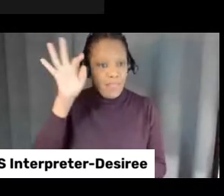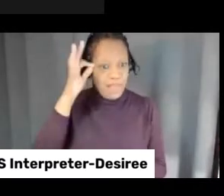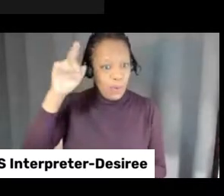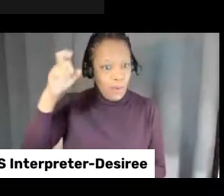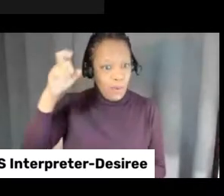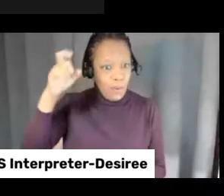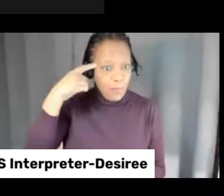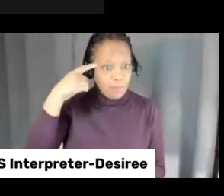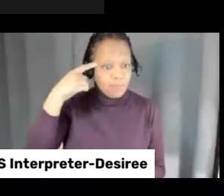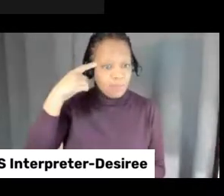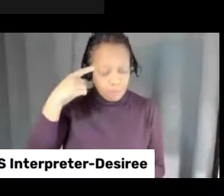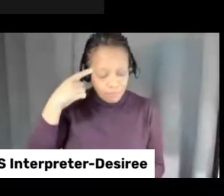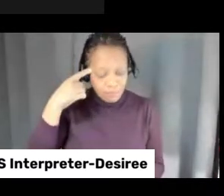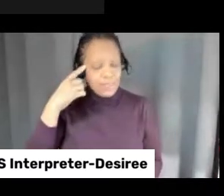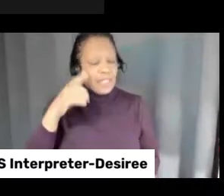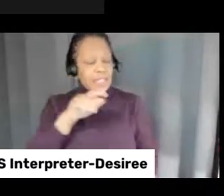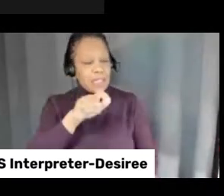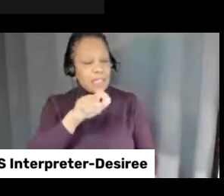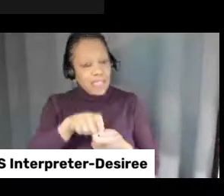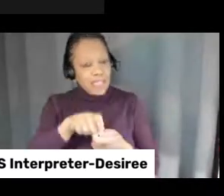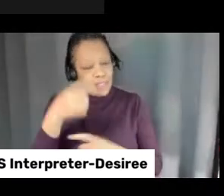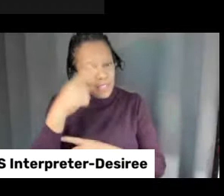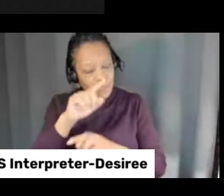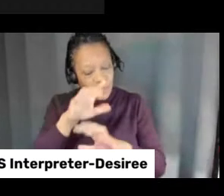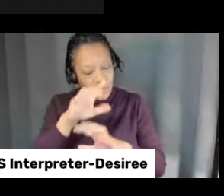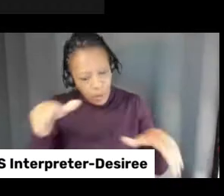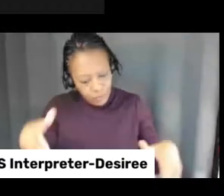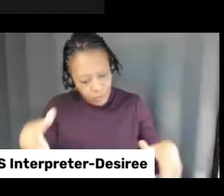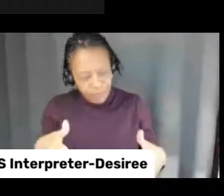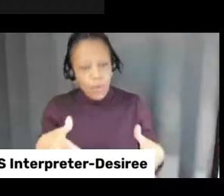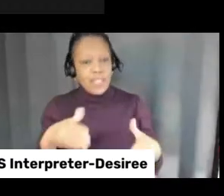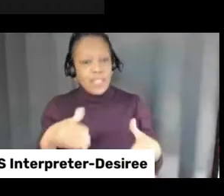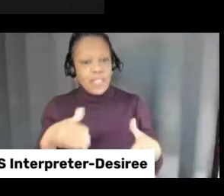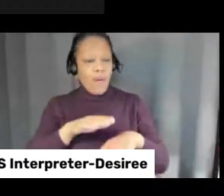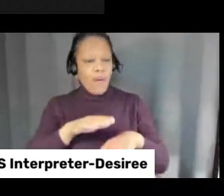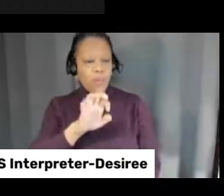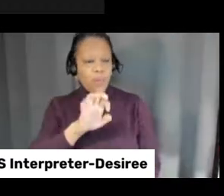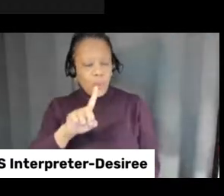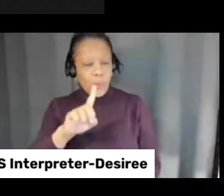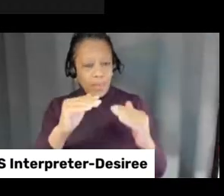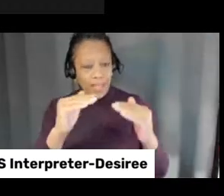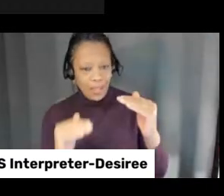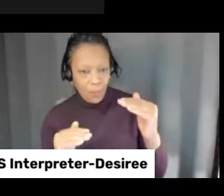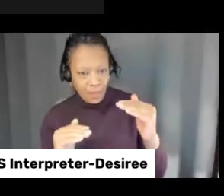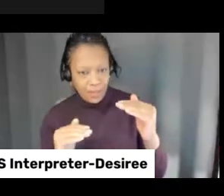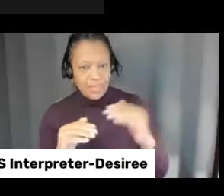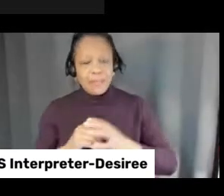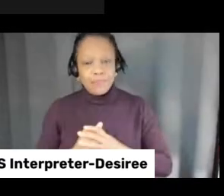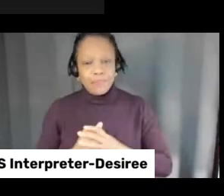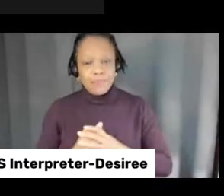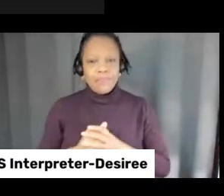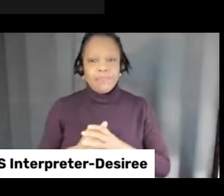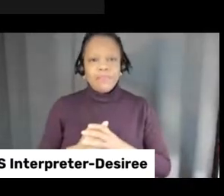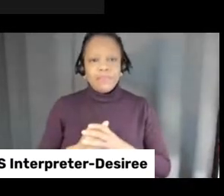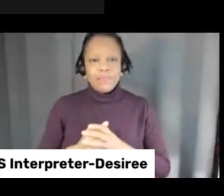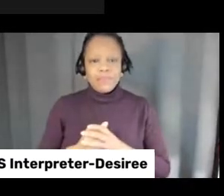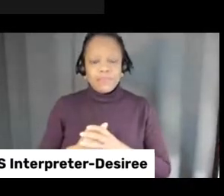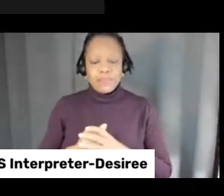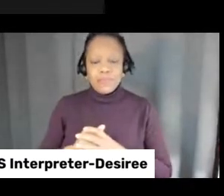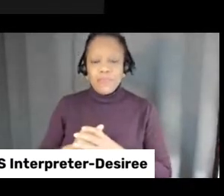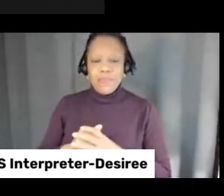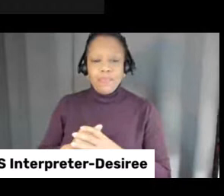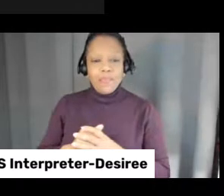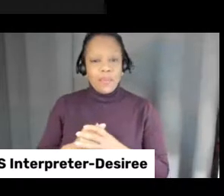specifically targeted to address the food access issues that we have and also the food-oriented economic